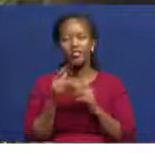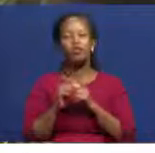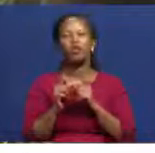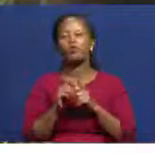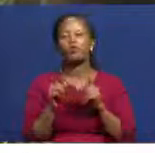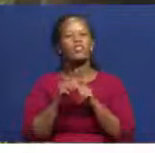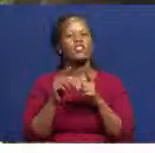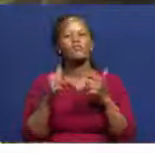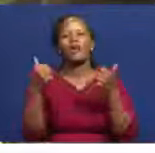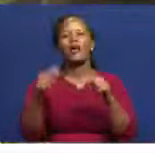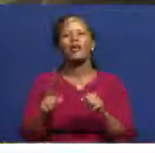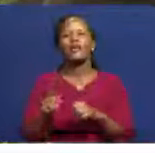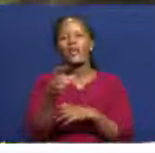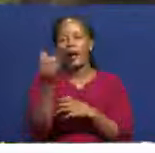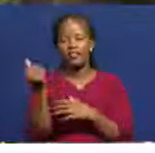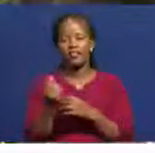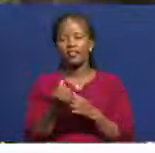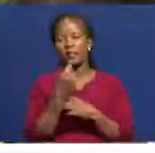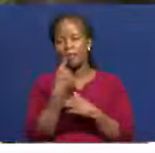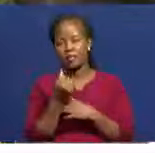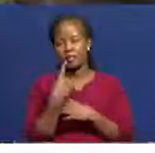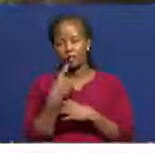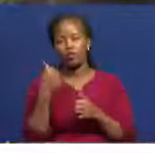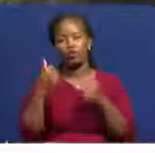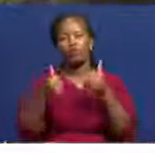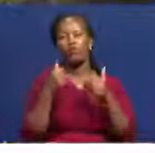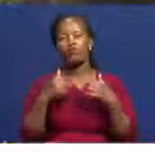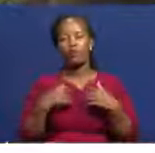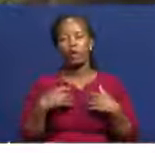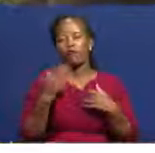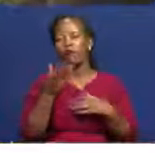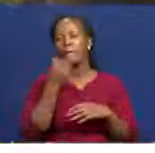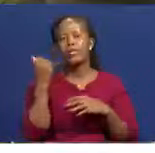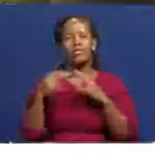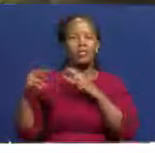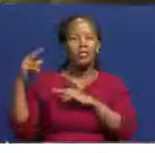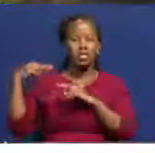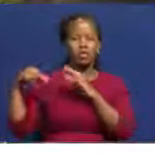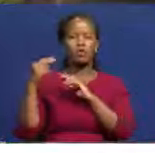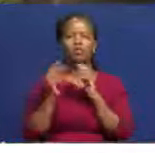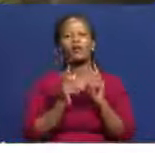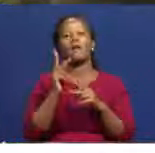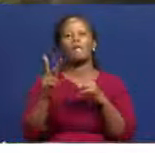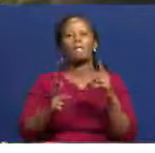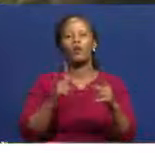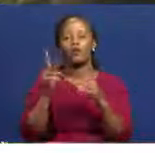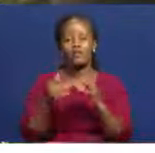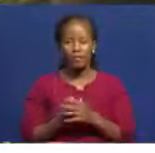other medicine. There has to be a prescription. There has to be proper history taking. There has to be proper